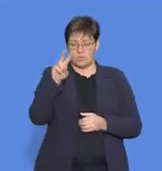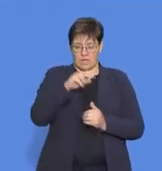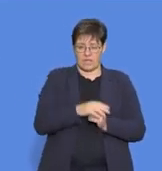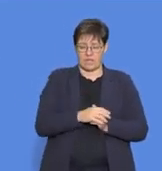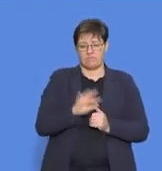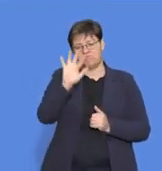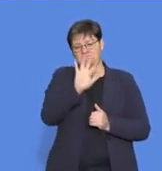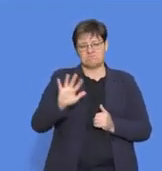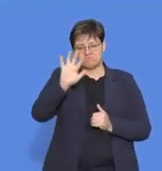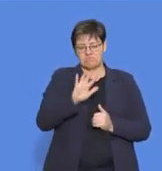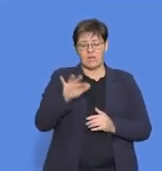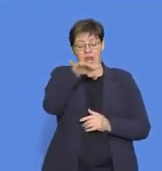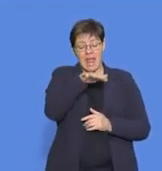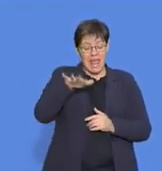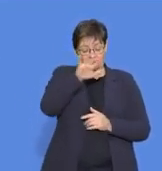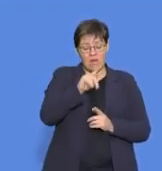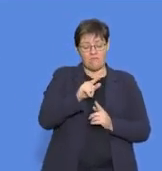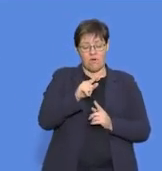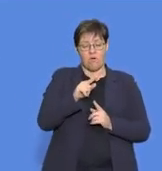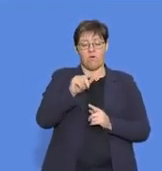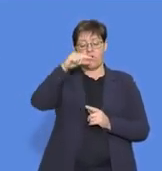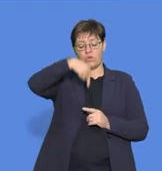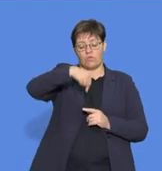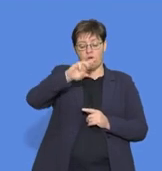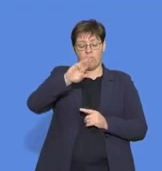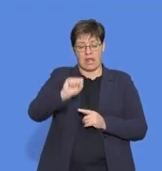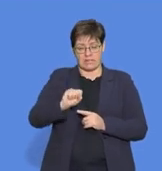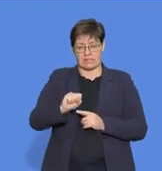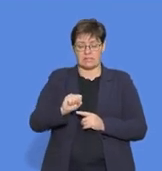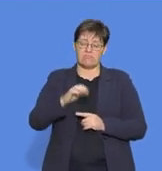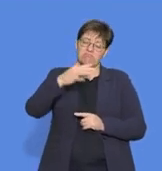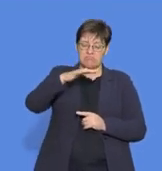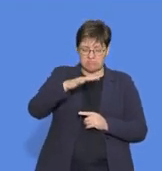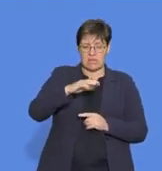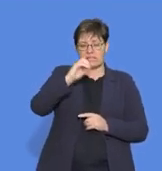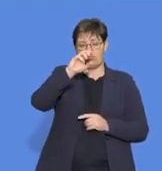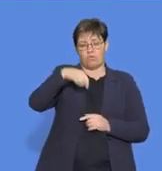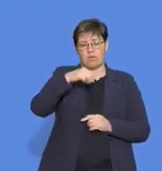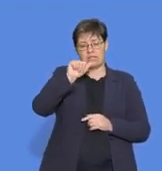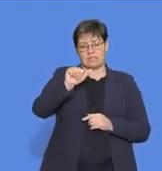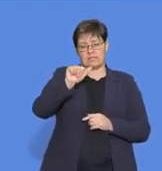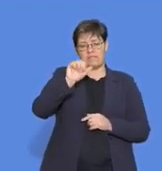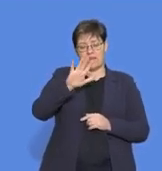0.6495 x squared. So roughly, our area for our triangle QRS is going to be